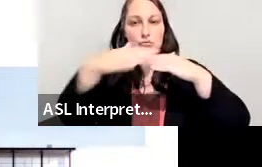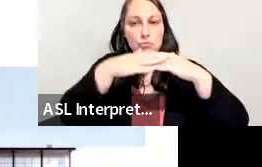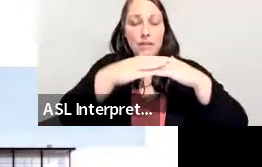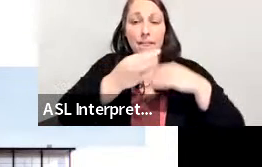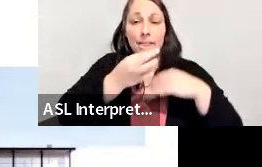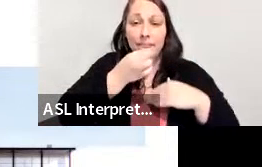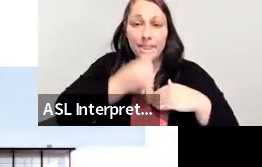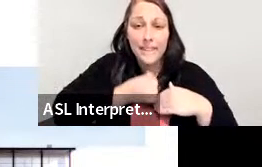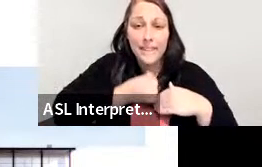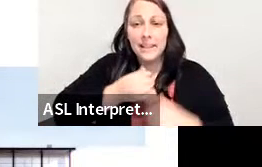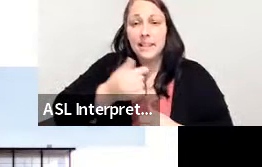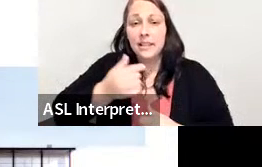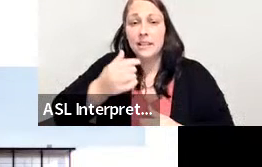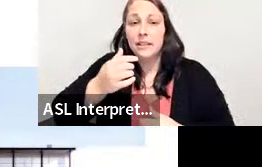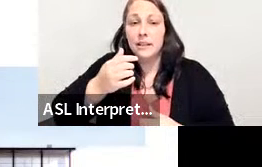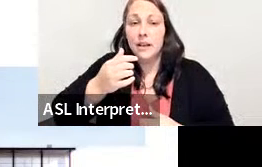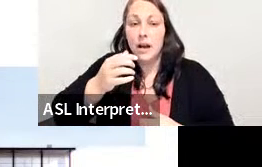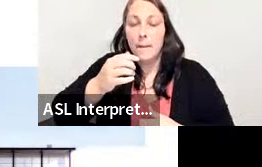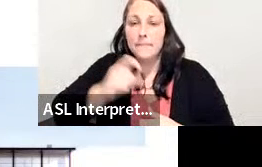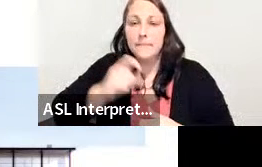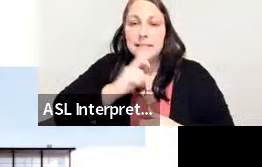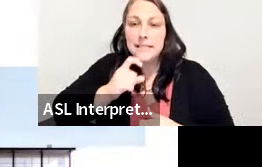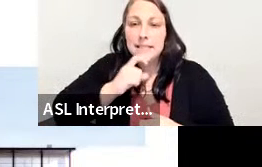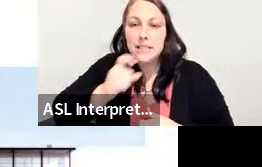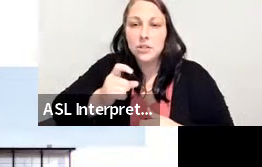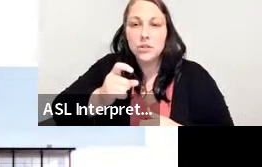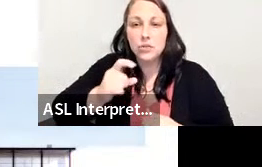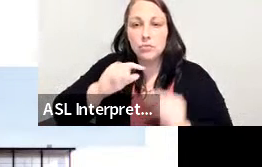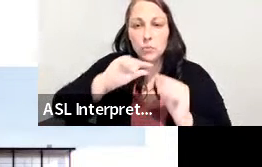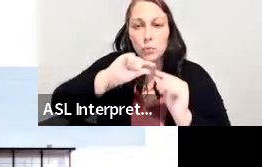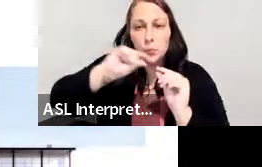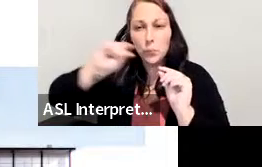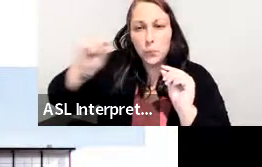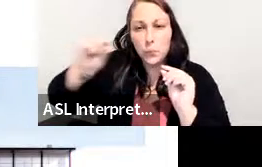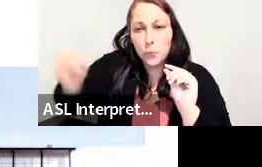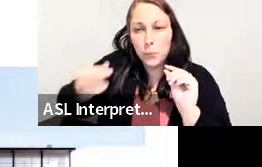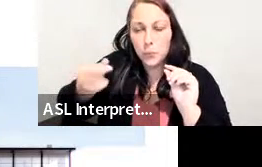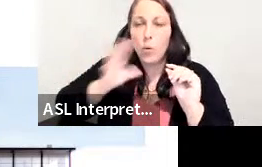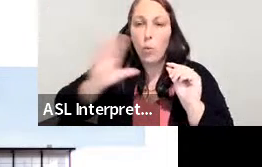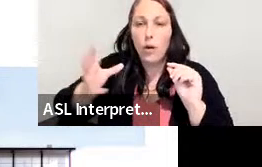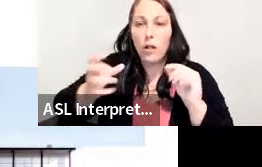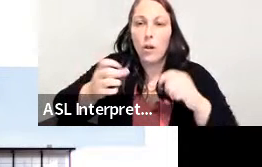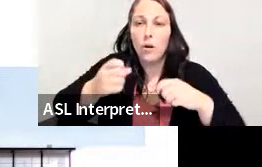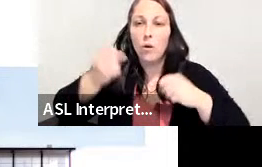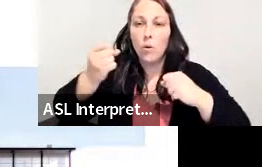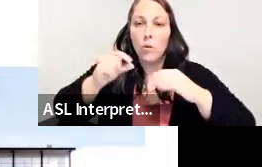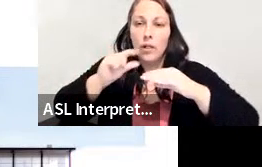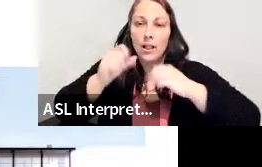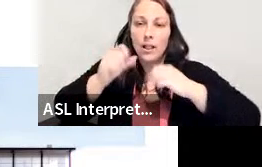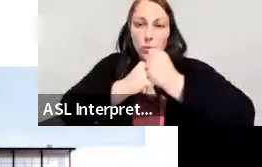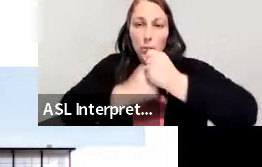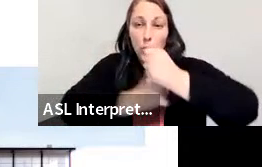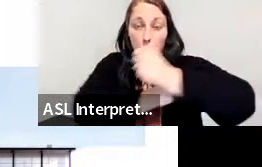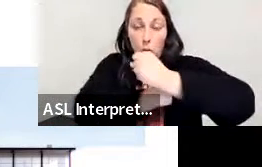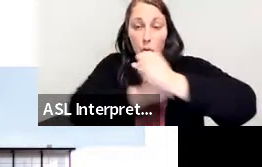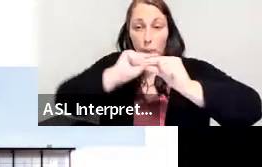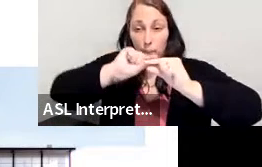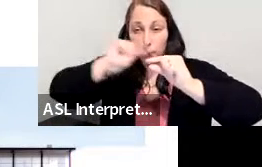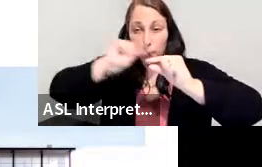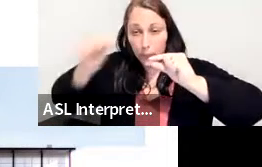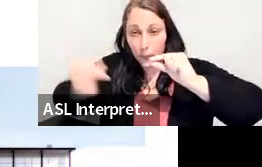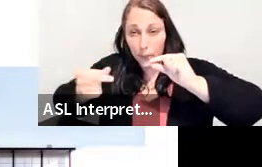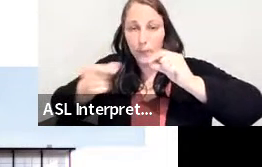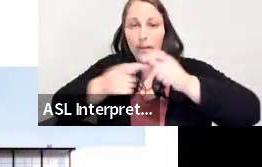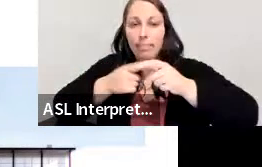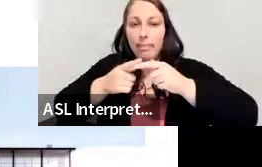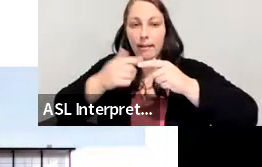thin steel round columns that hold up the balconies. There will be railings and then a setback for the balconies of about 4